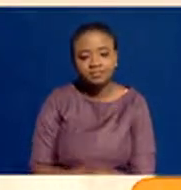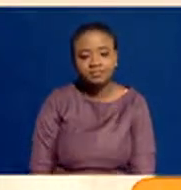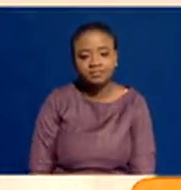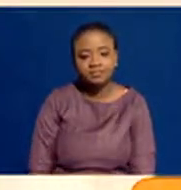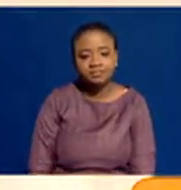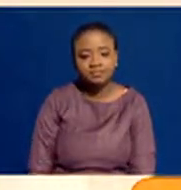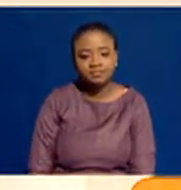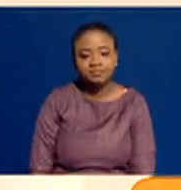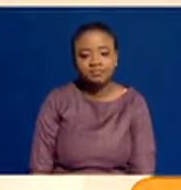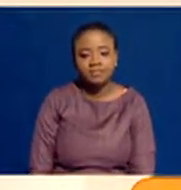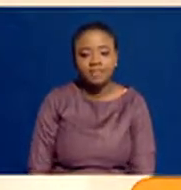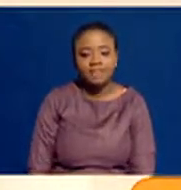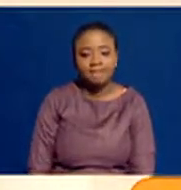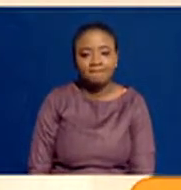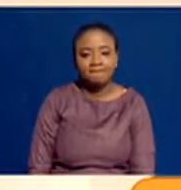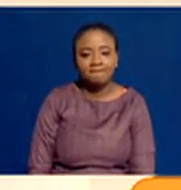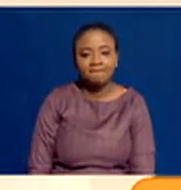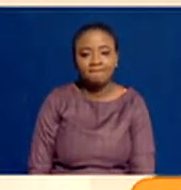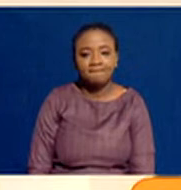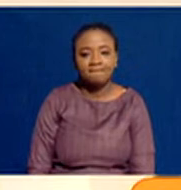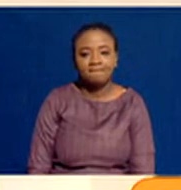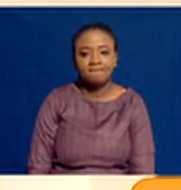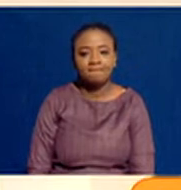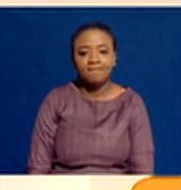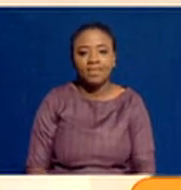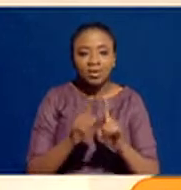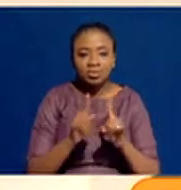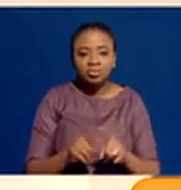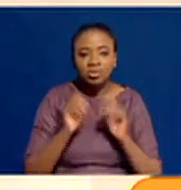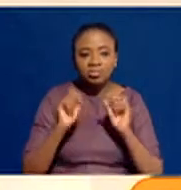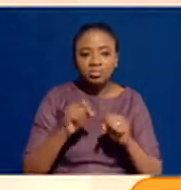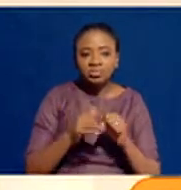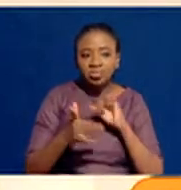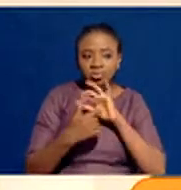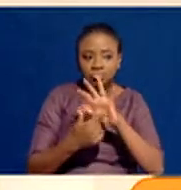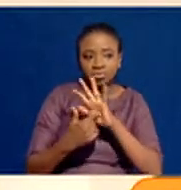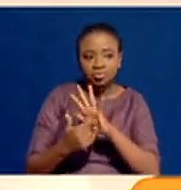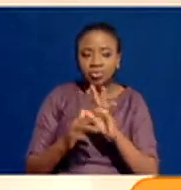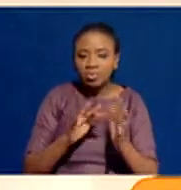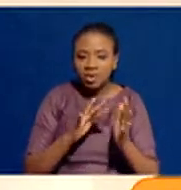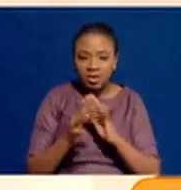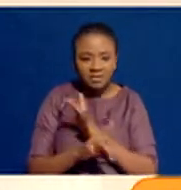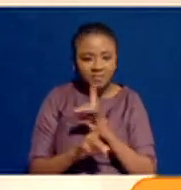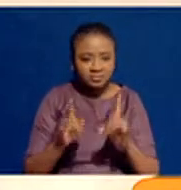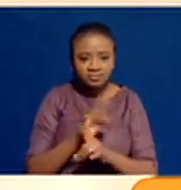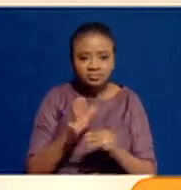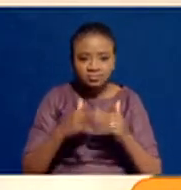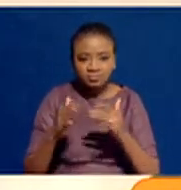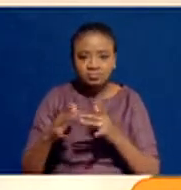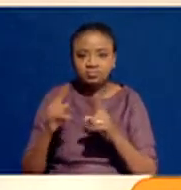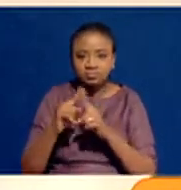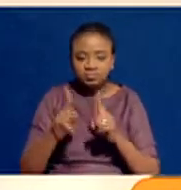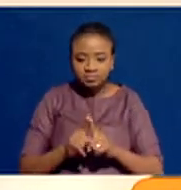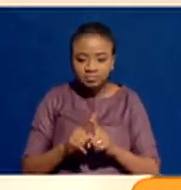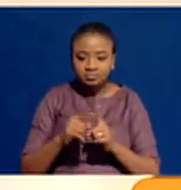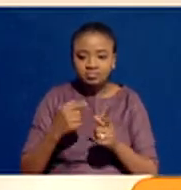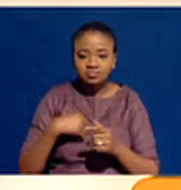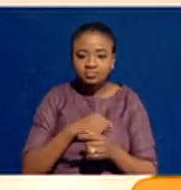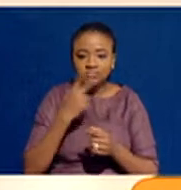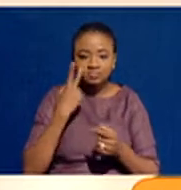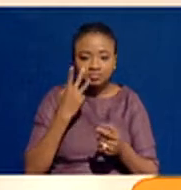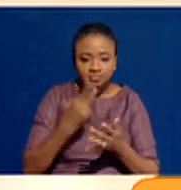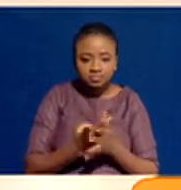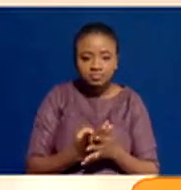to indicate what time they opened it, and they also, it will also be witnessed by the security